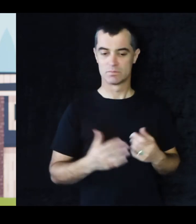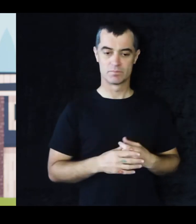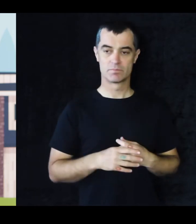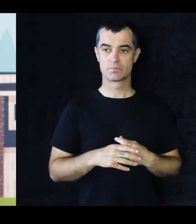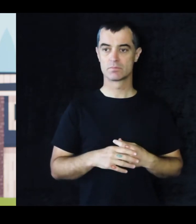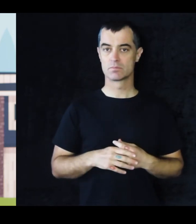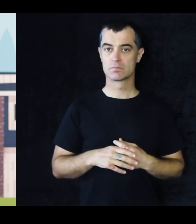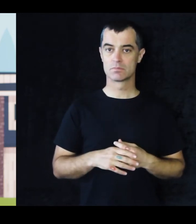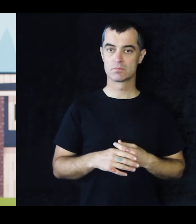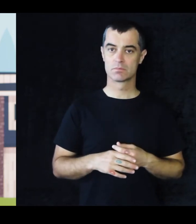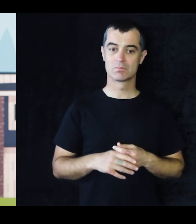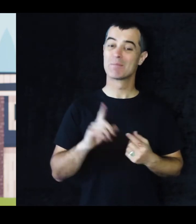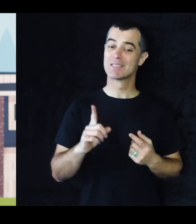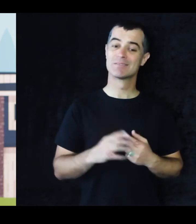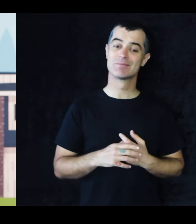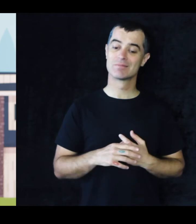everyday life as much.